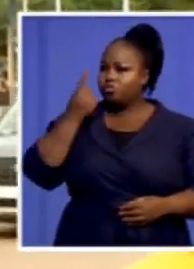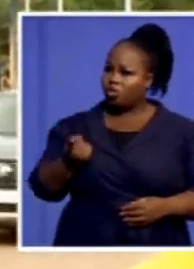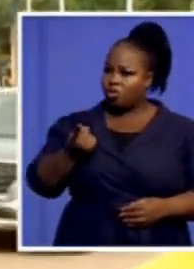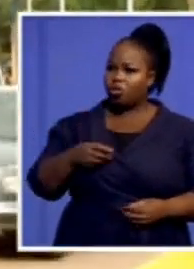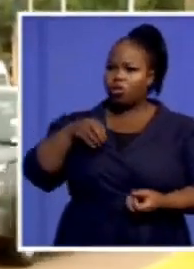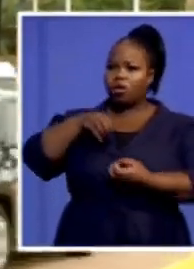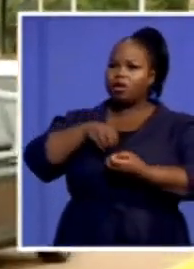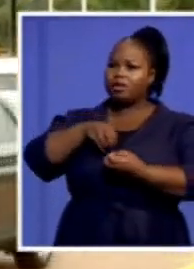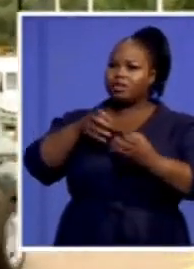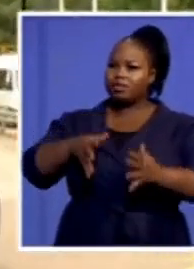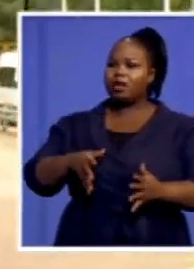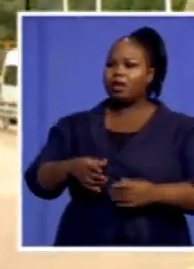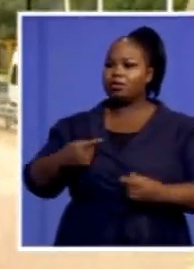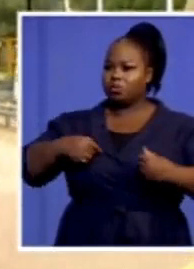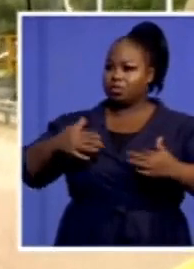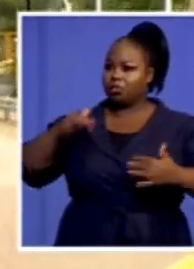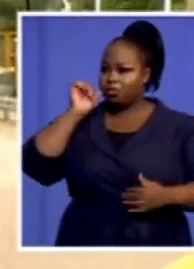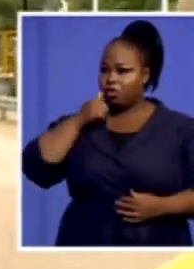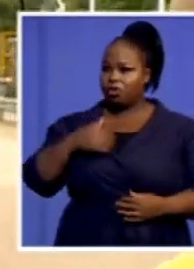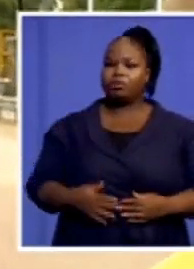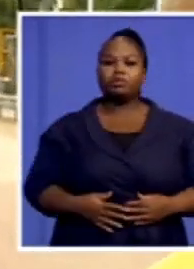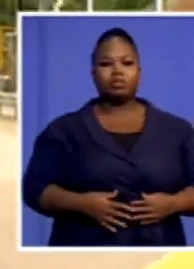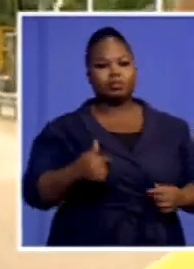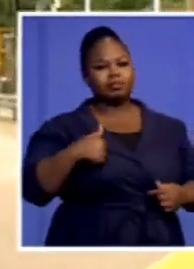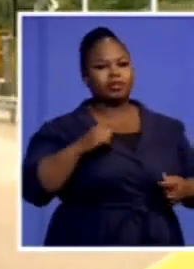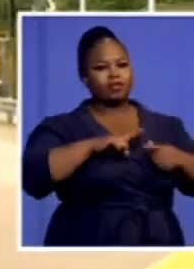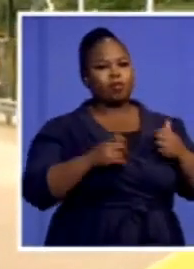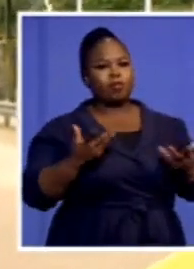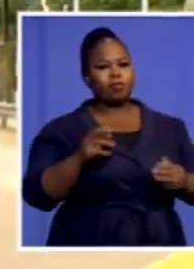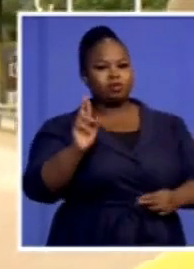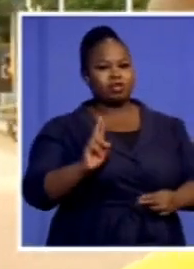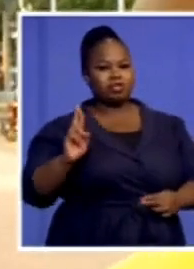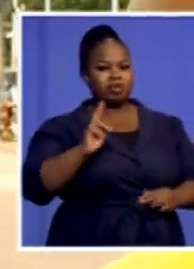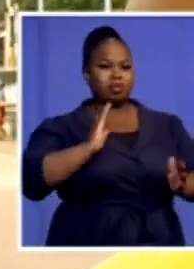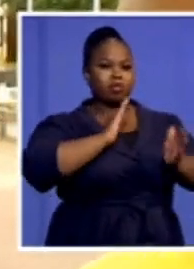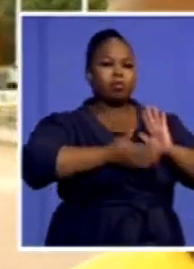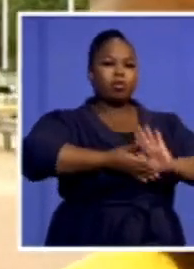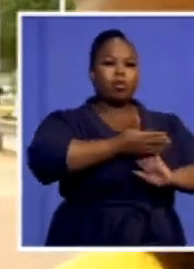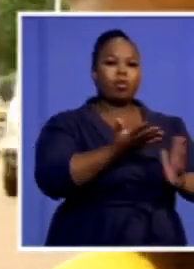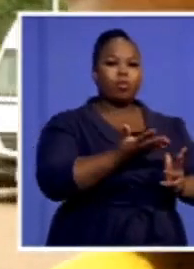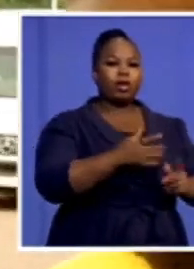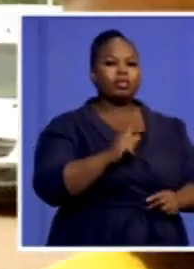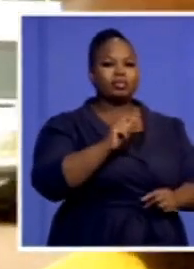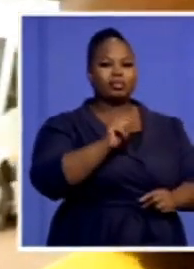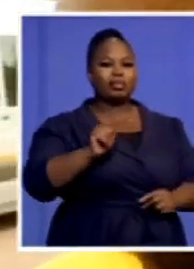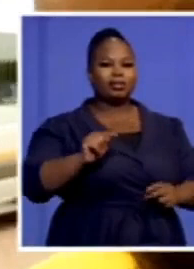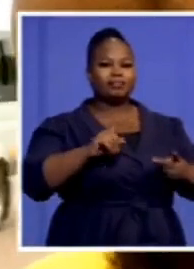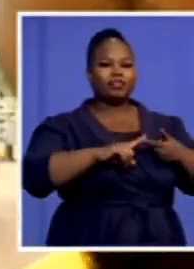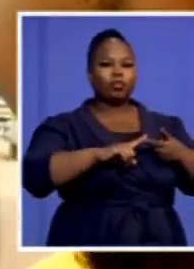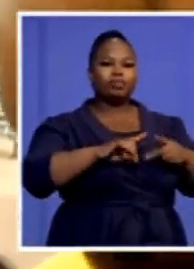simolola. Yeah, ke tloga ke le Rustenburg ke Limpopo Zanini side ke nna mo